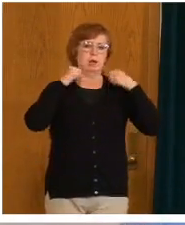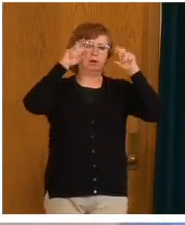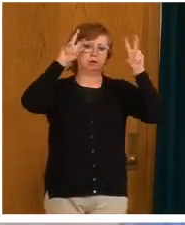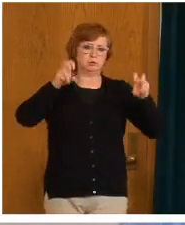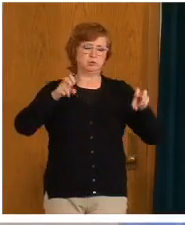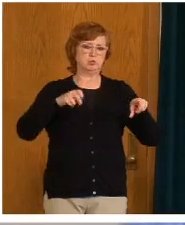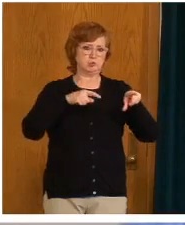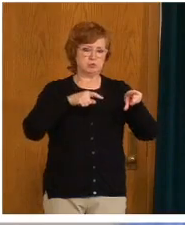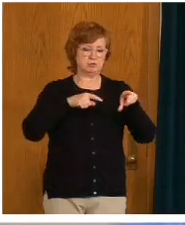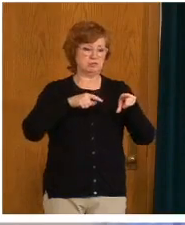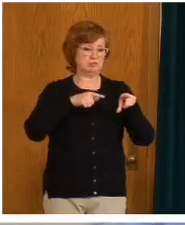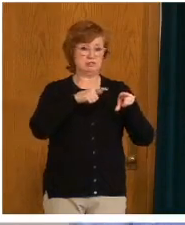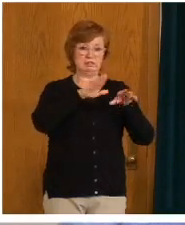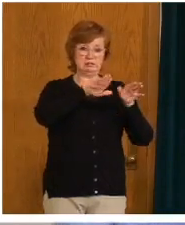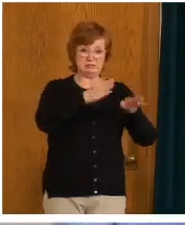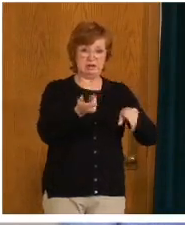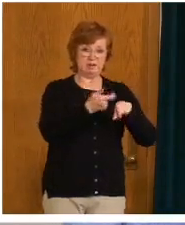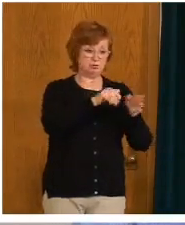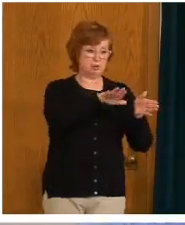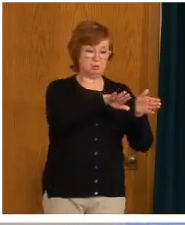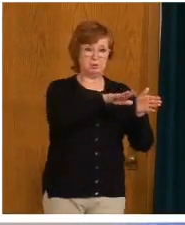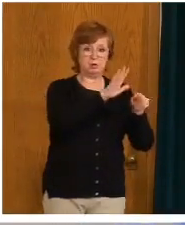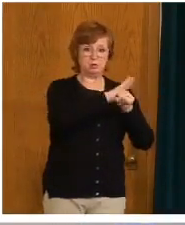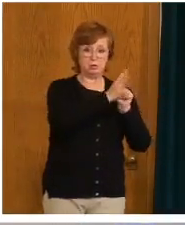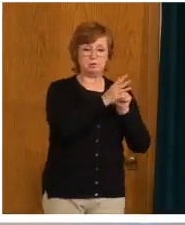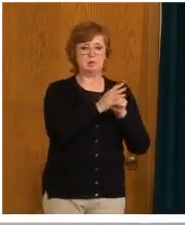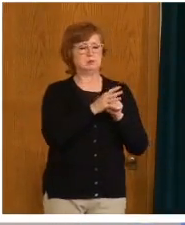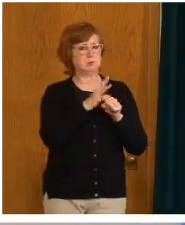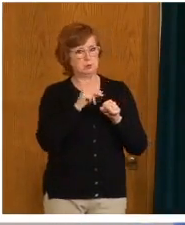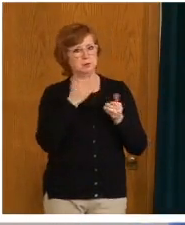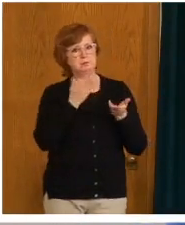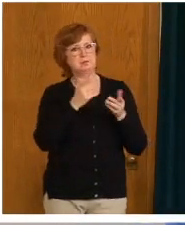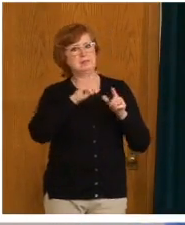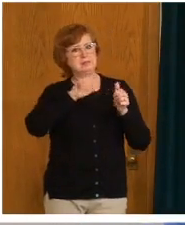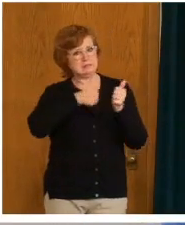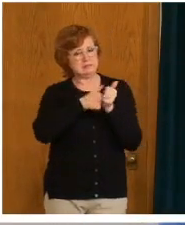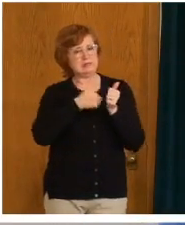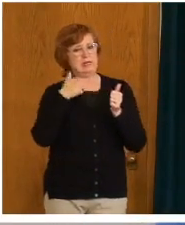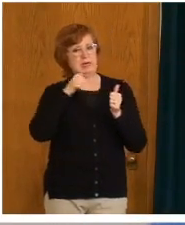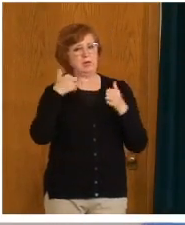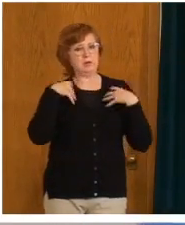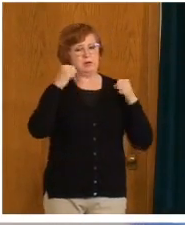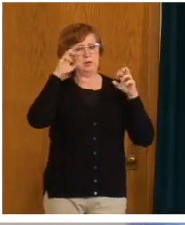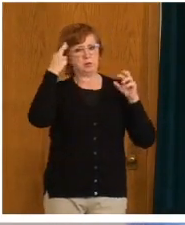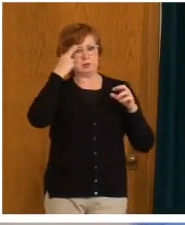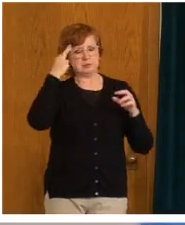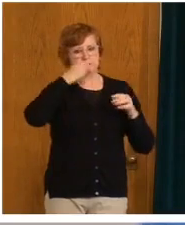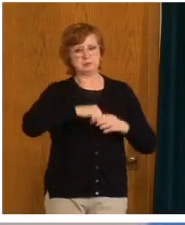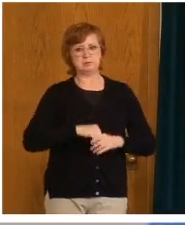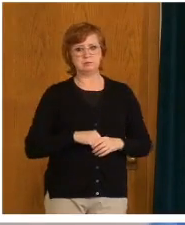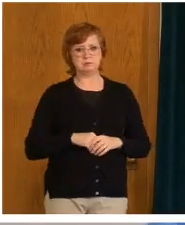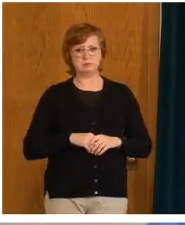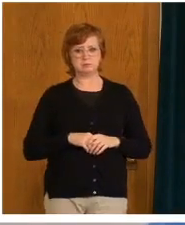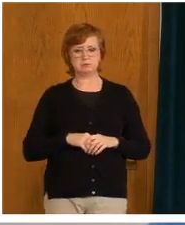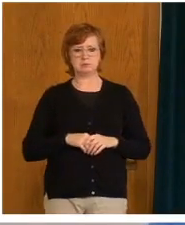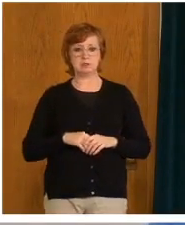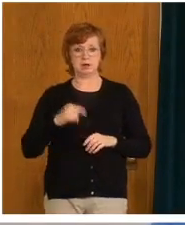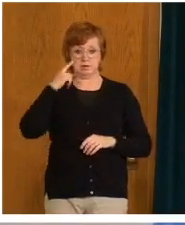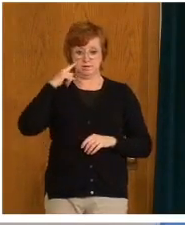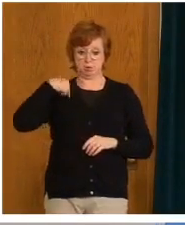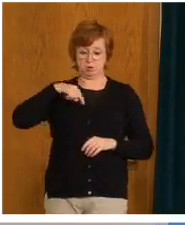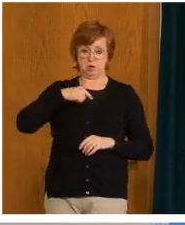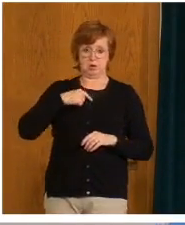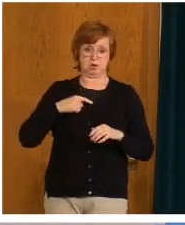that led to their hospitalization beyond just COVID. But certainly getting vaccinated, as you know, is our most definitive